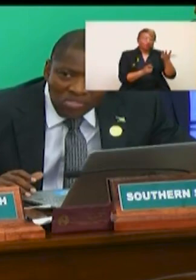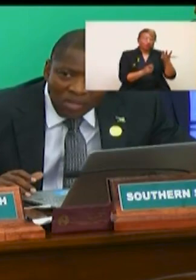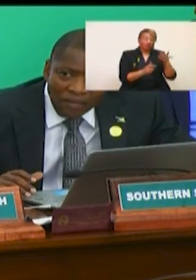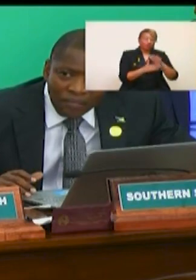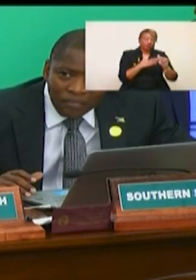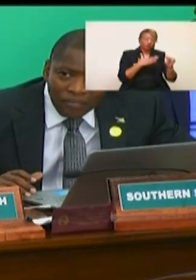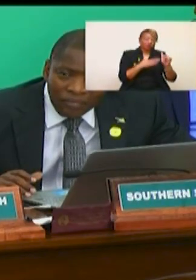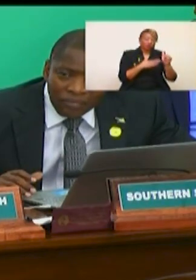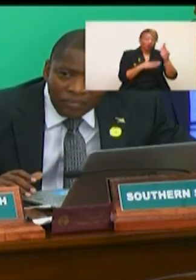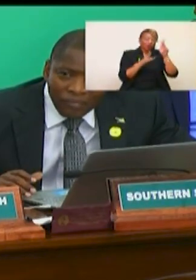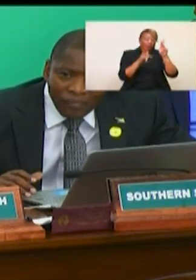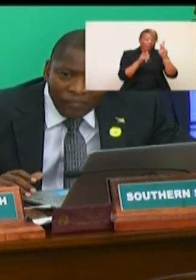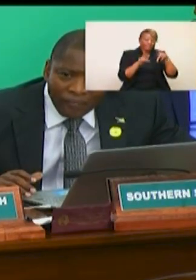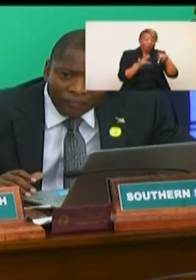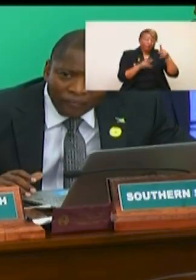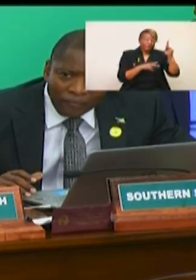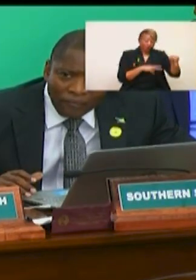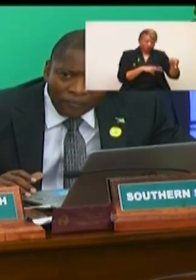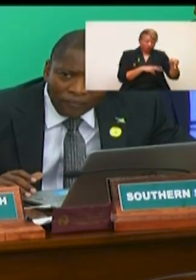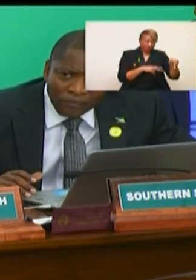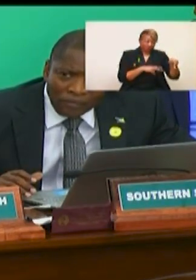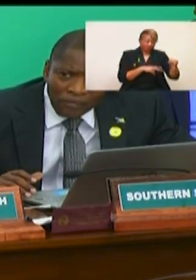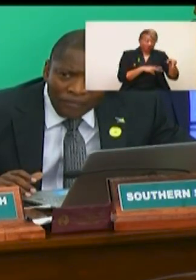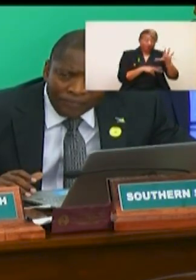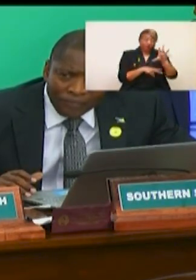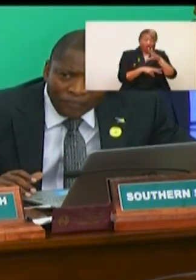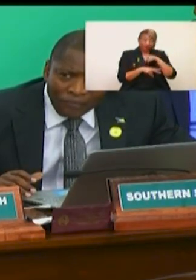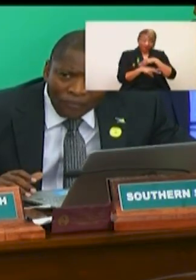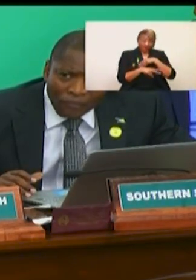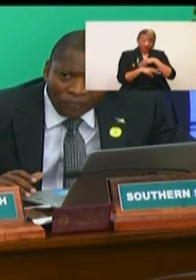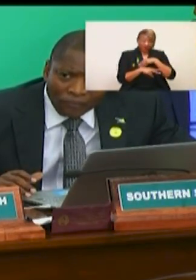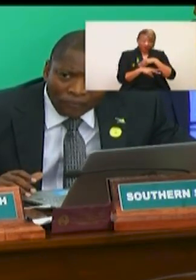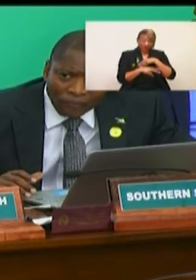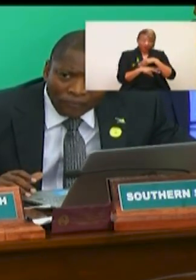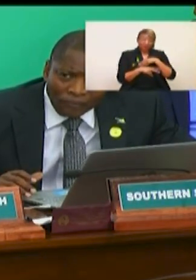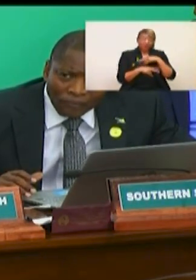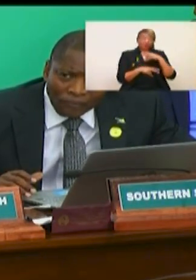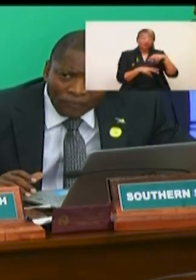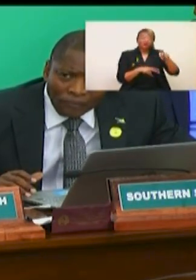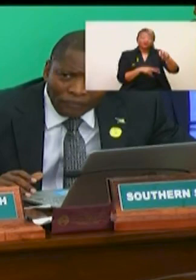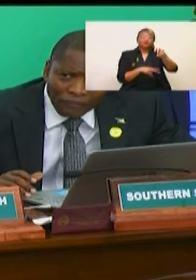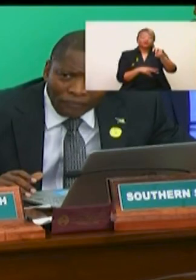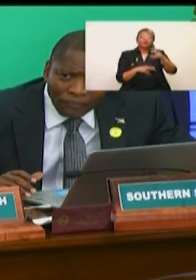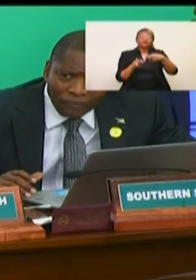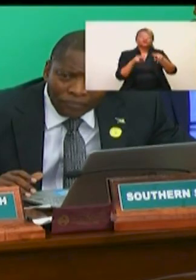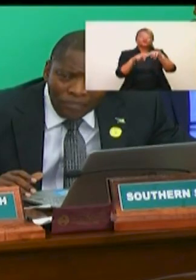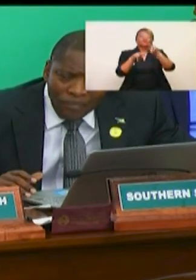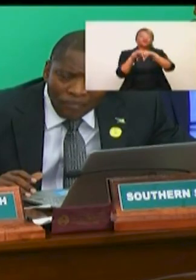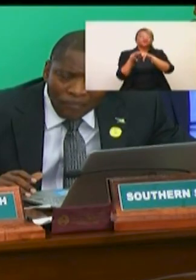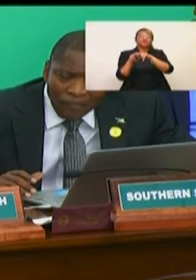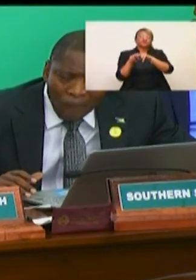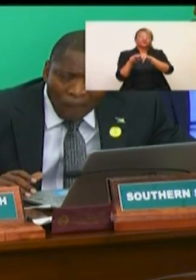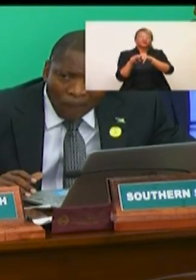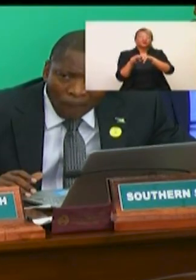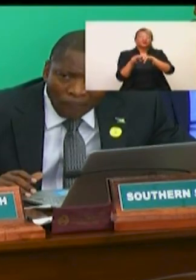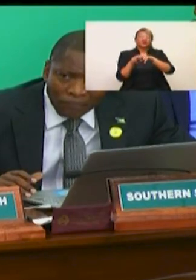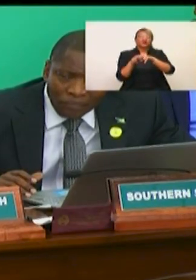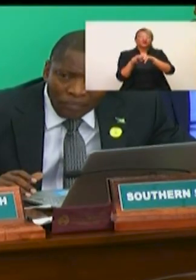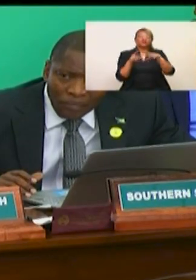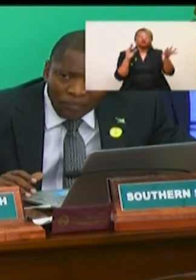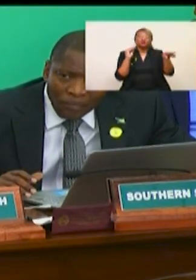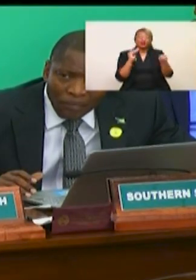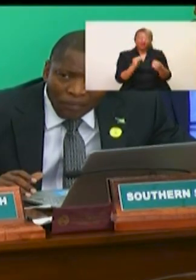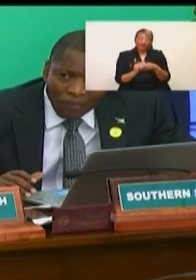$19.44 per passenger. And even they would admit that the passenger volume has increased. That's what government gets. This would